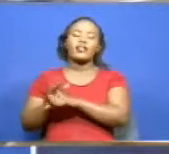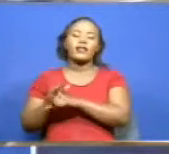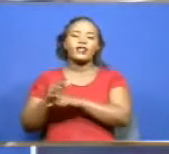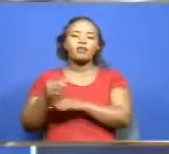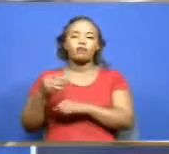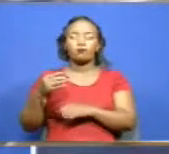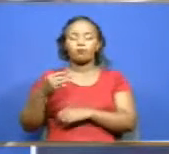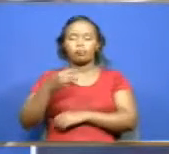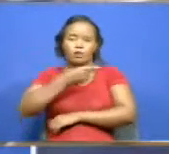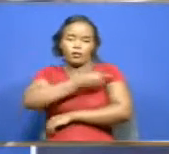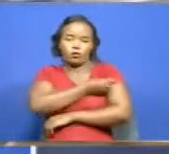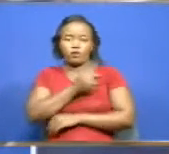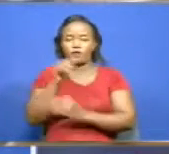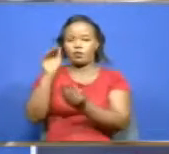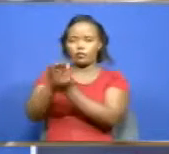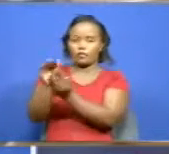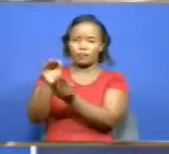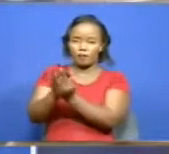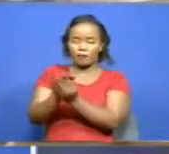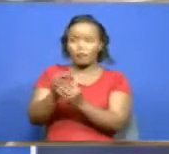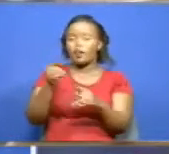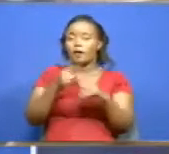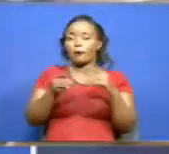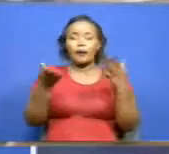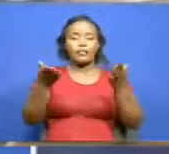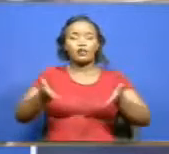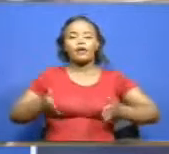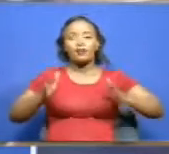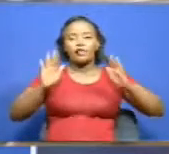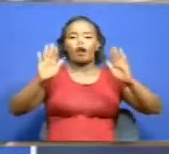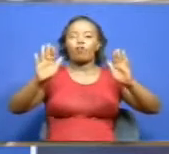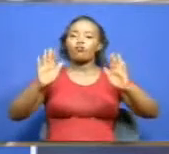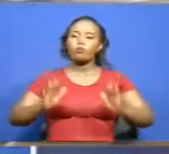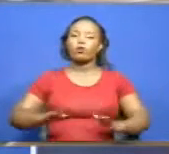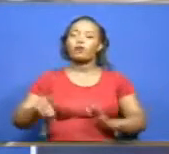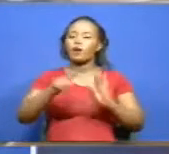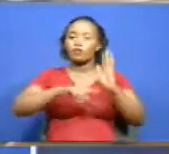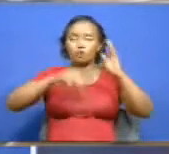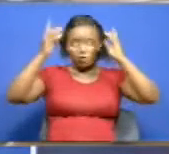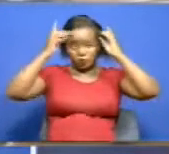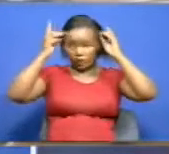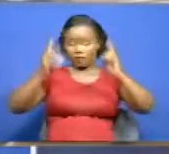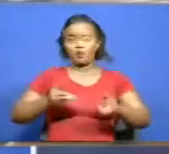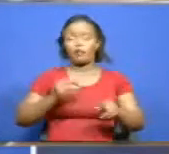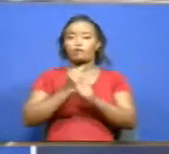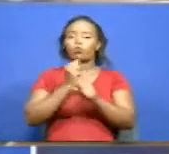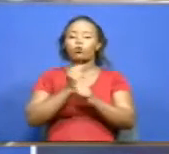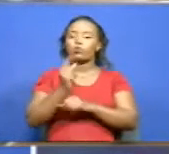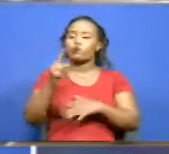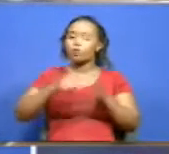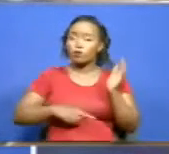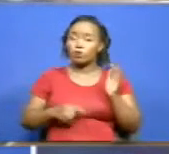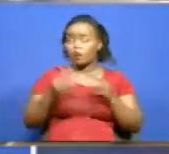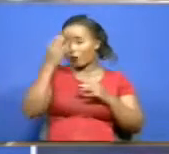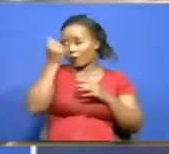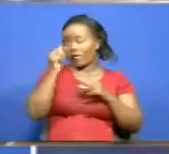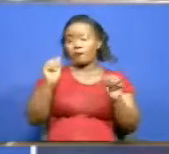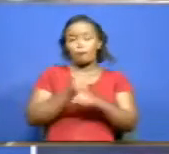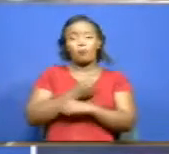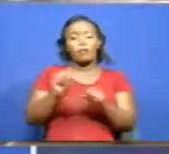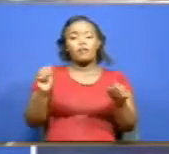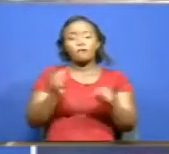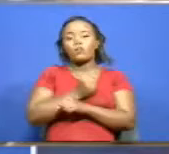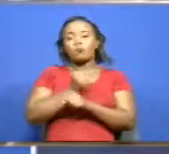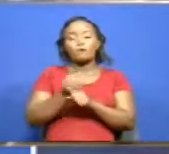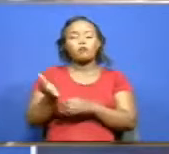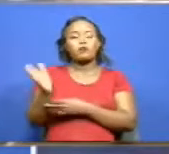facility, and it will be important for us to decide what to do with them, because they cannot be brought back to the